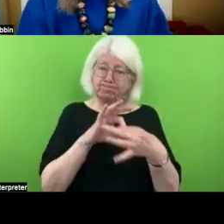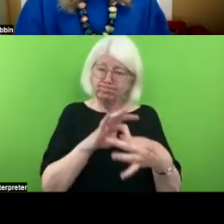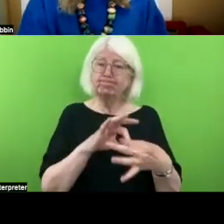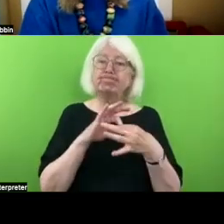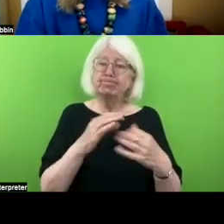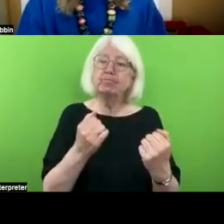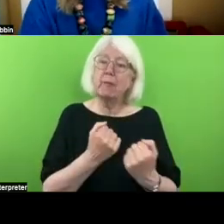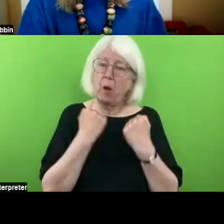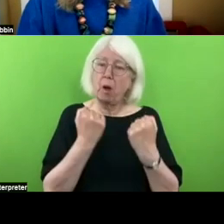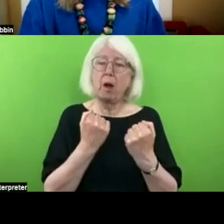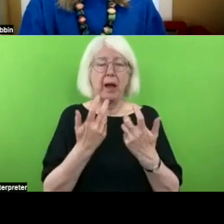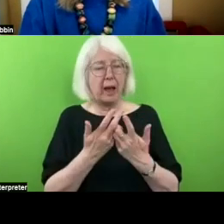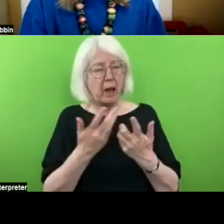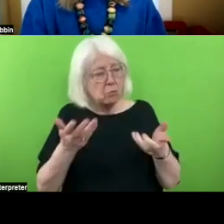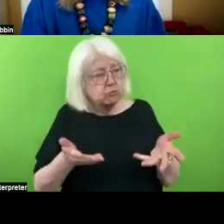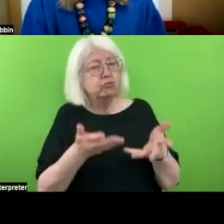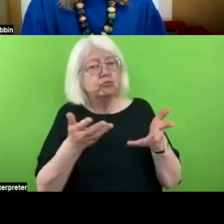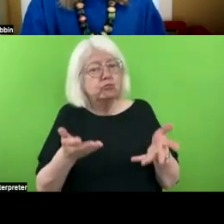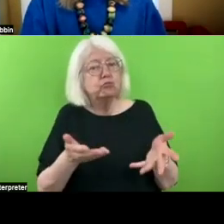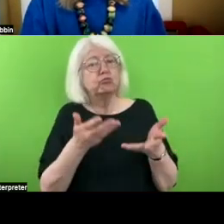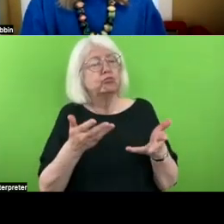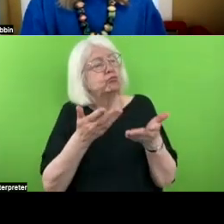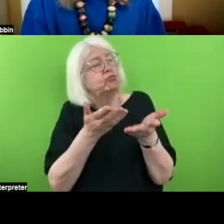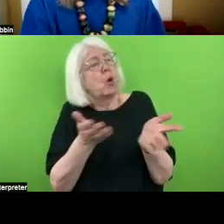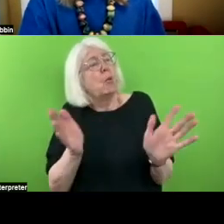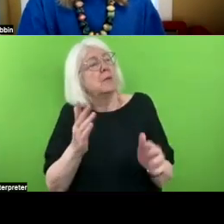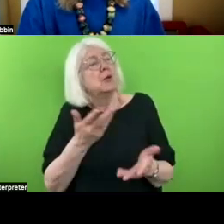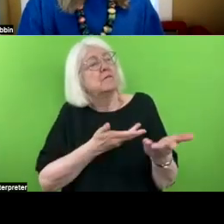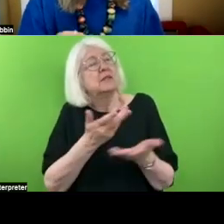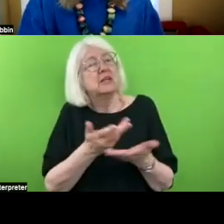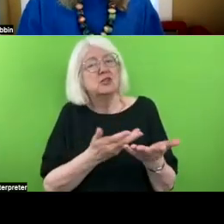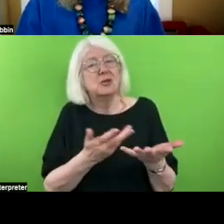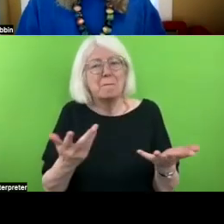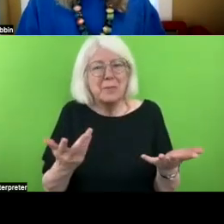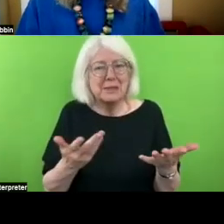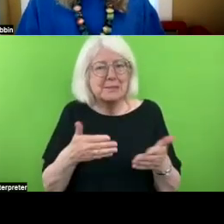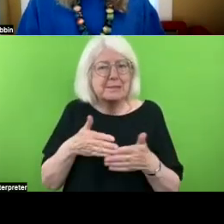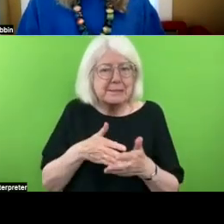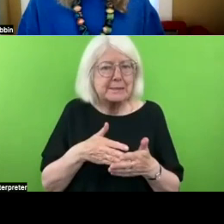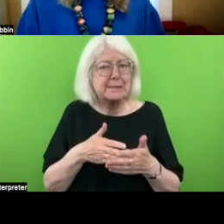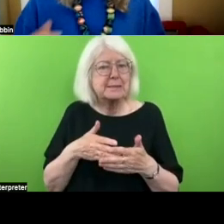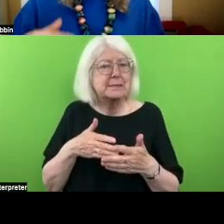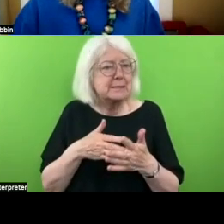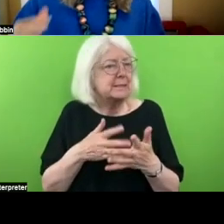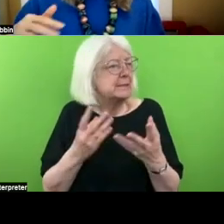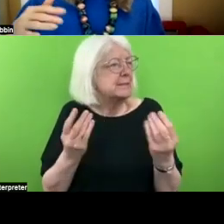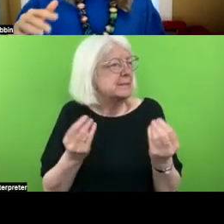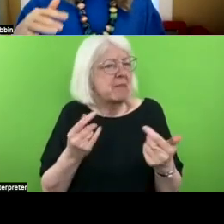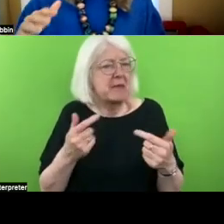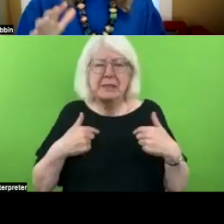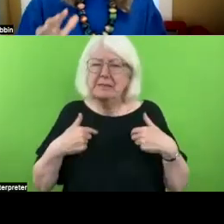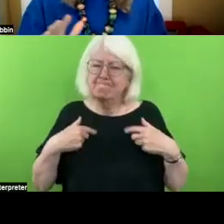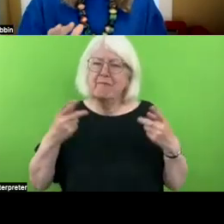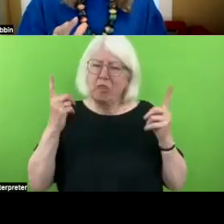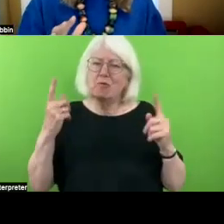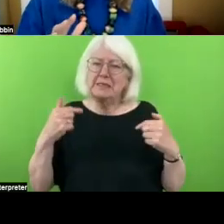a way to enable these honest and open conversations, and yet finding that there was something still about their authority power